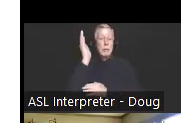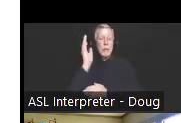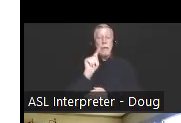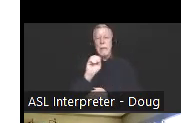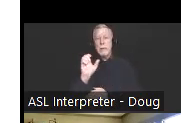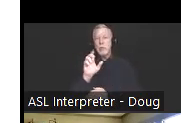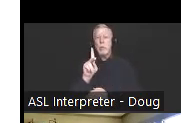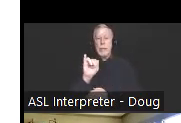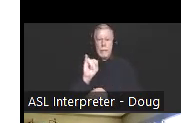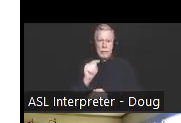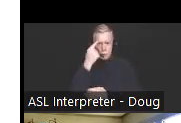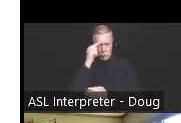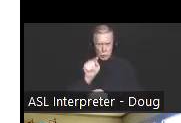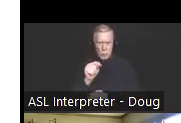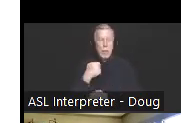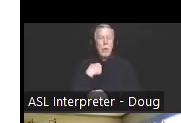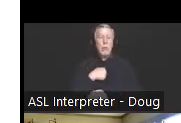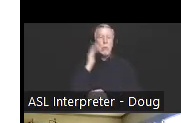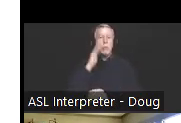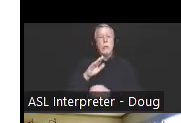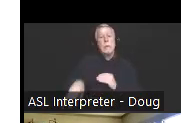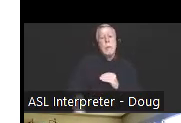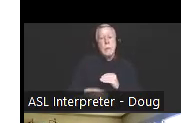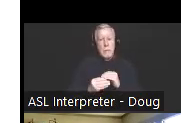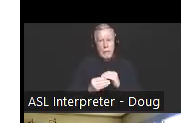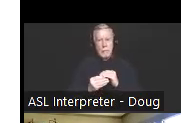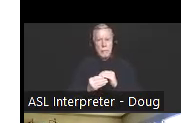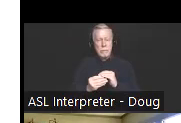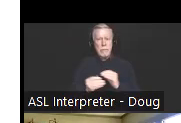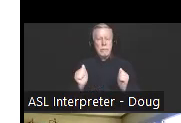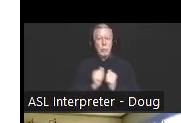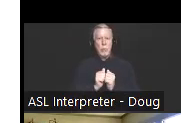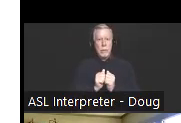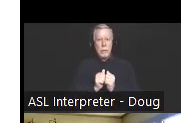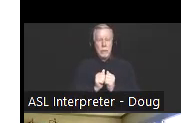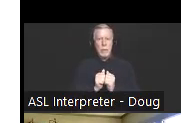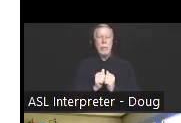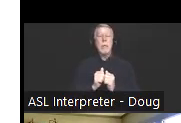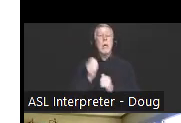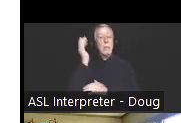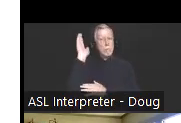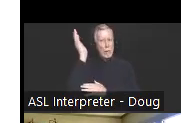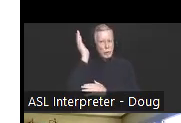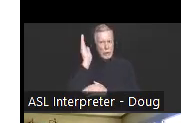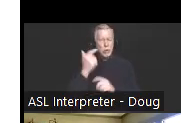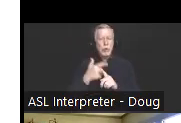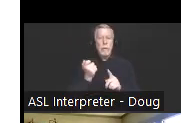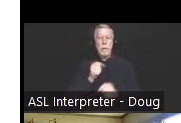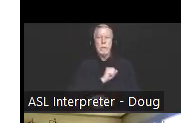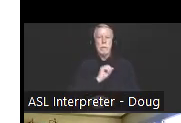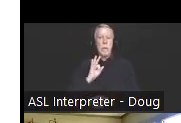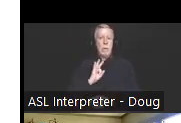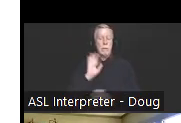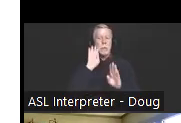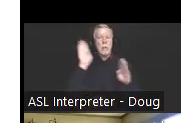to you. We're going to supplement that with some presentations from staff that focus